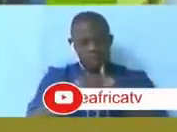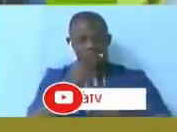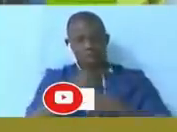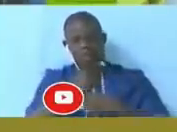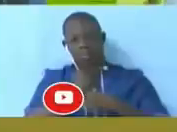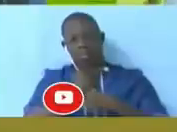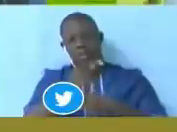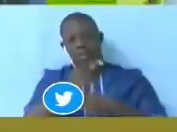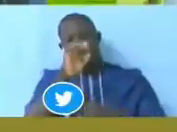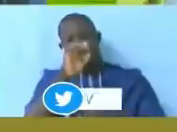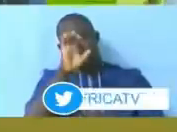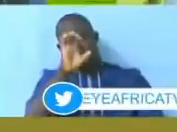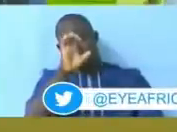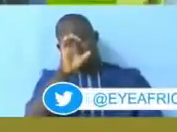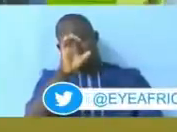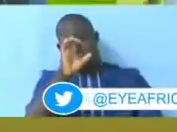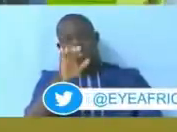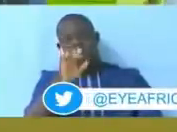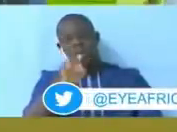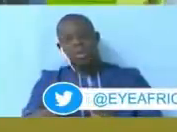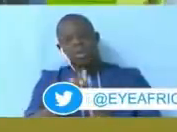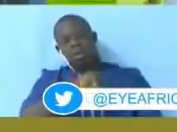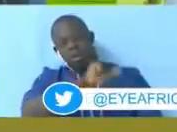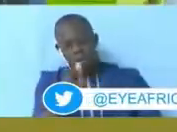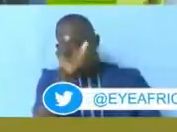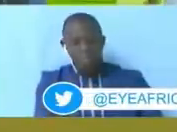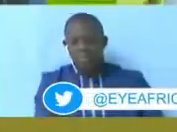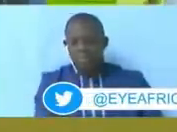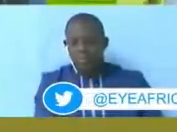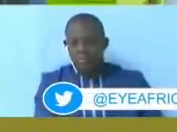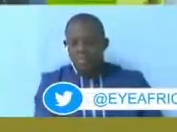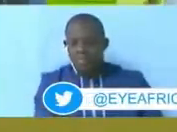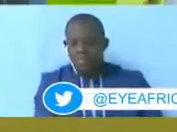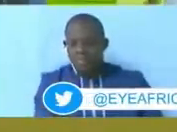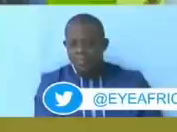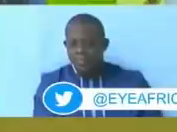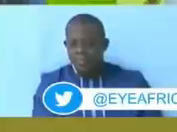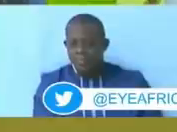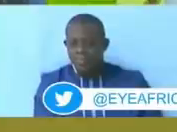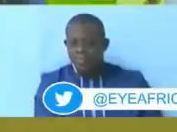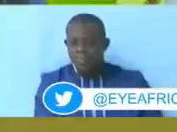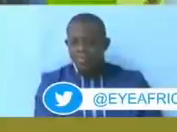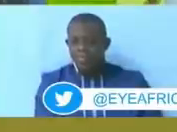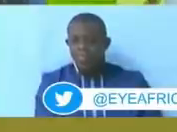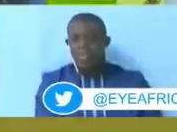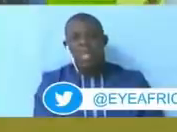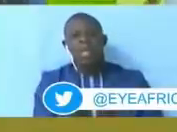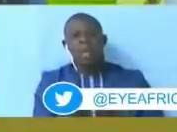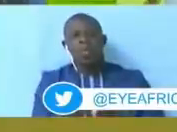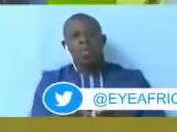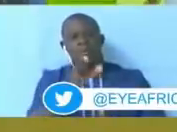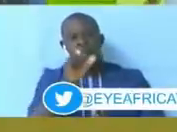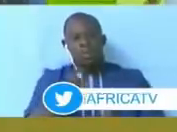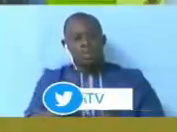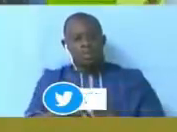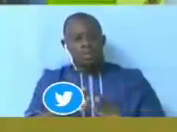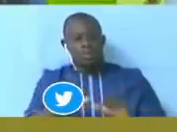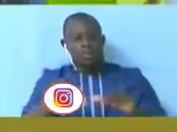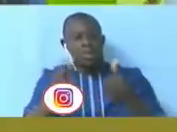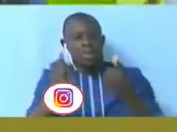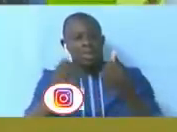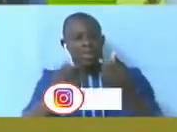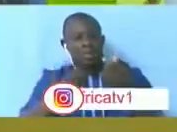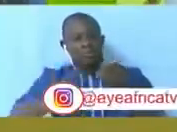And then you get on and about trading it. And in other form, we are that form car business, car